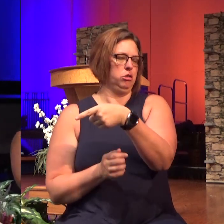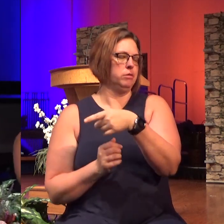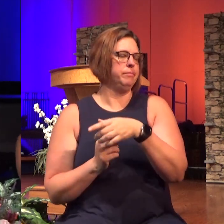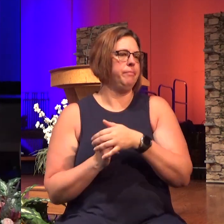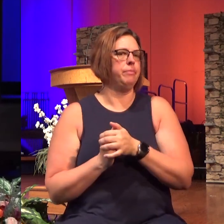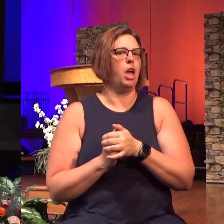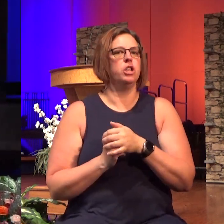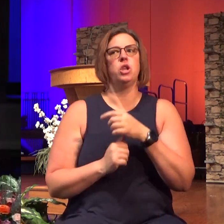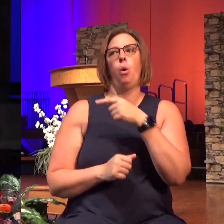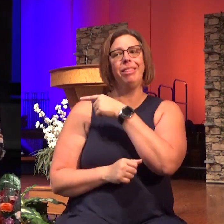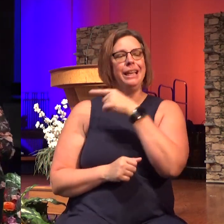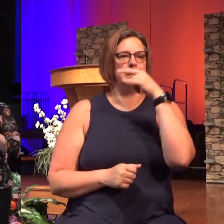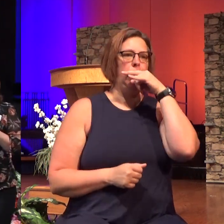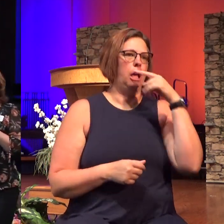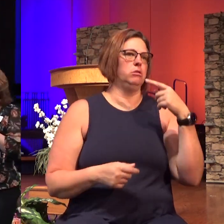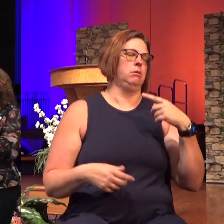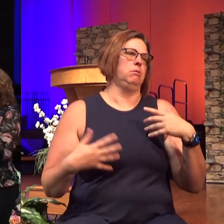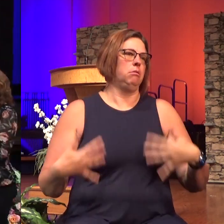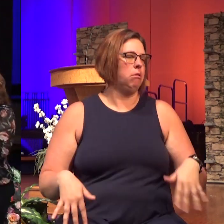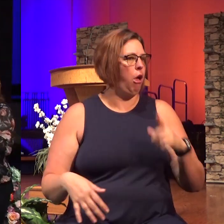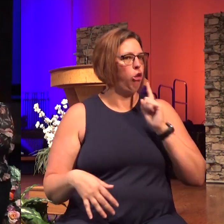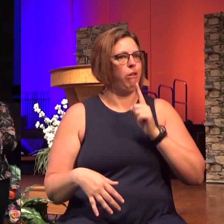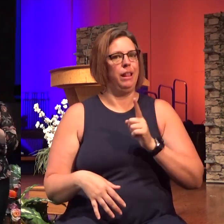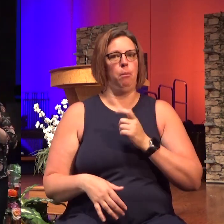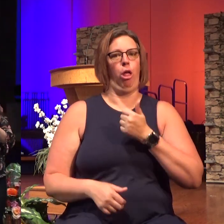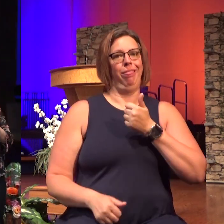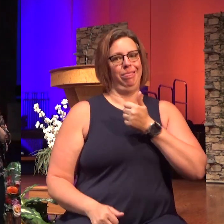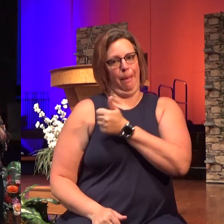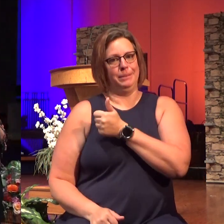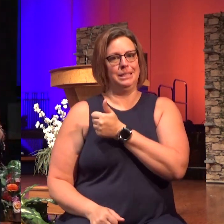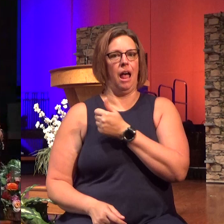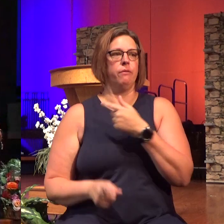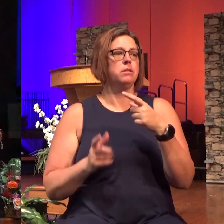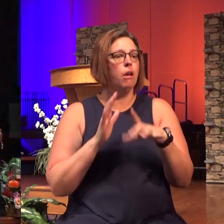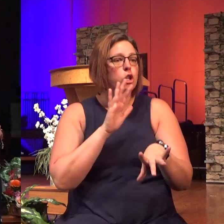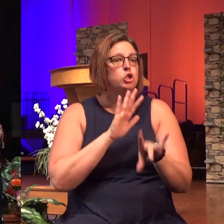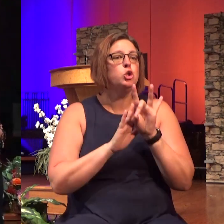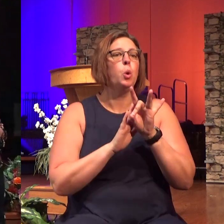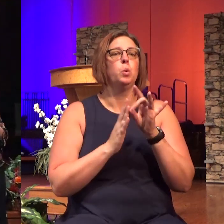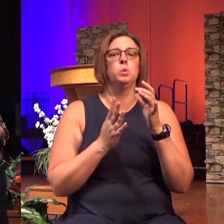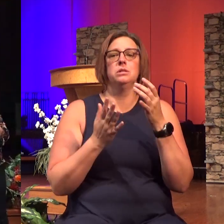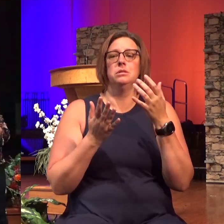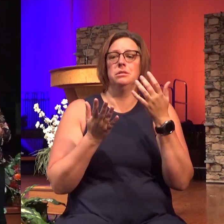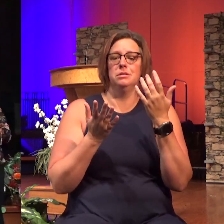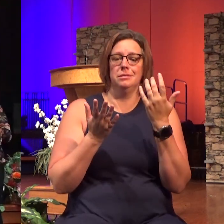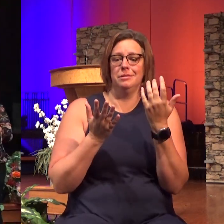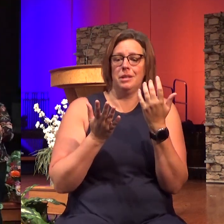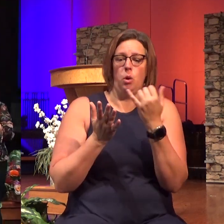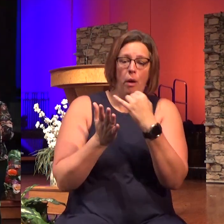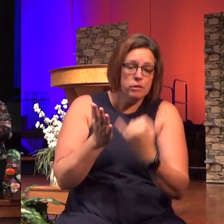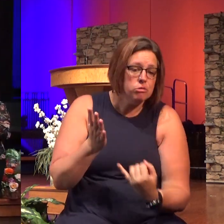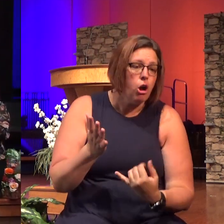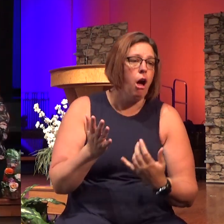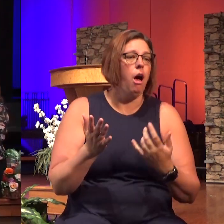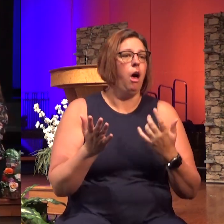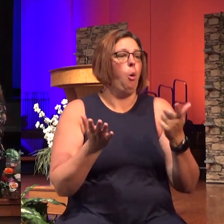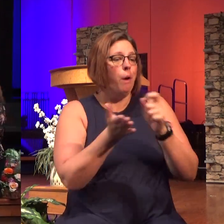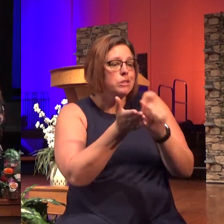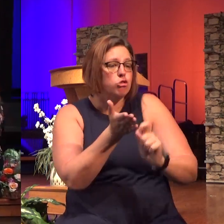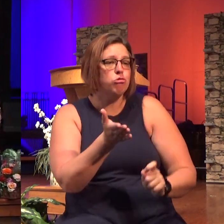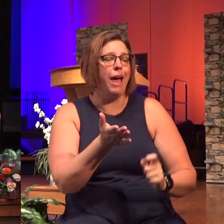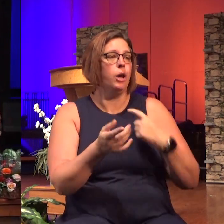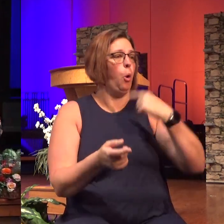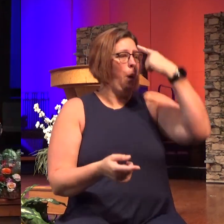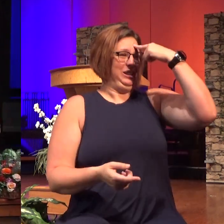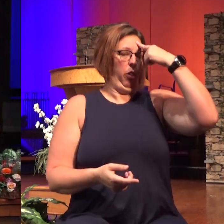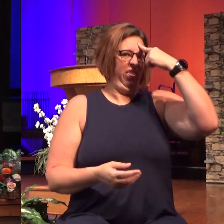their individuality into this. They got to choose what to draw. They got to choose what to write. They got to choose what to think while they were doing